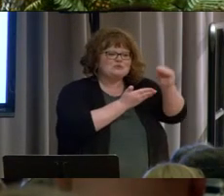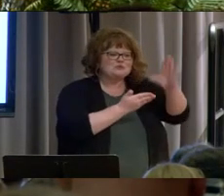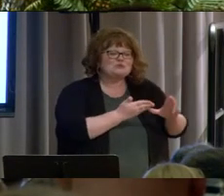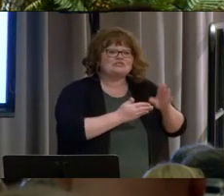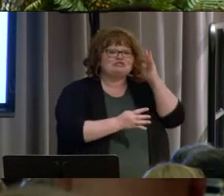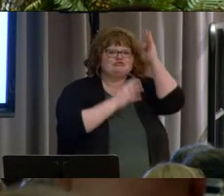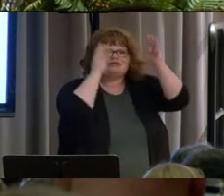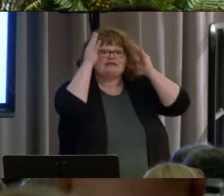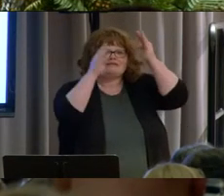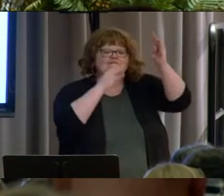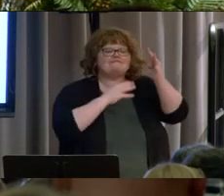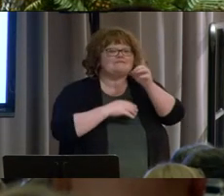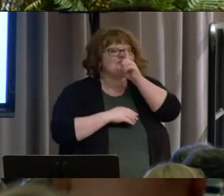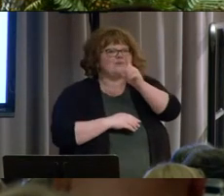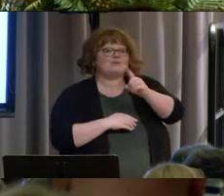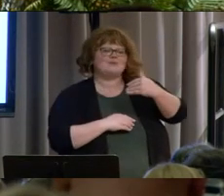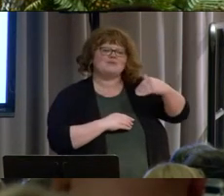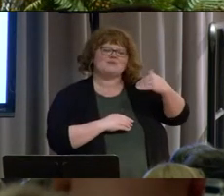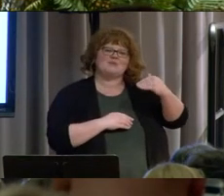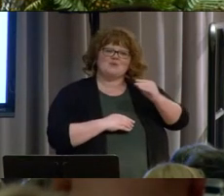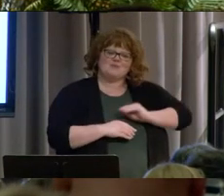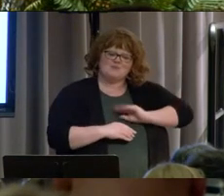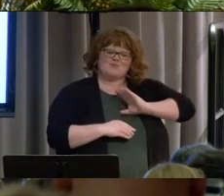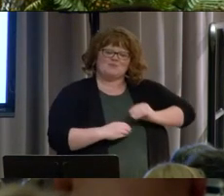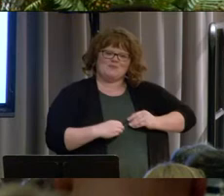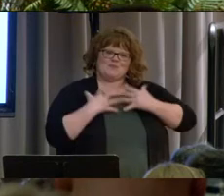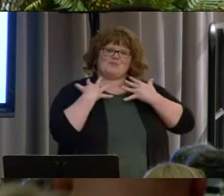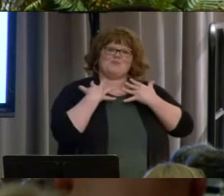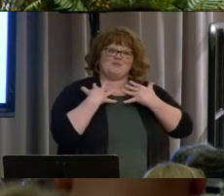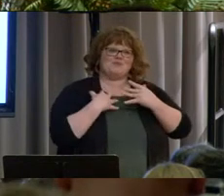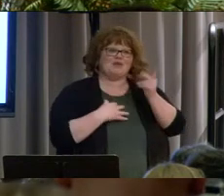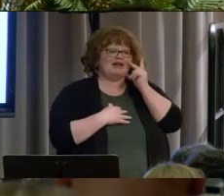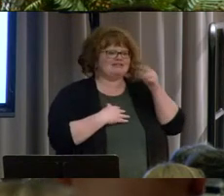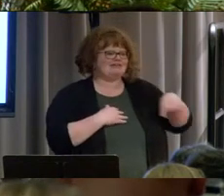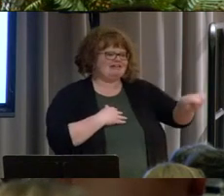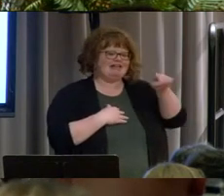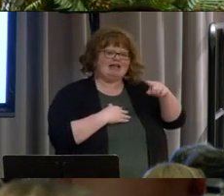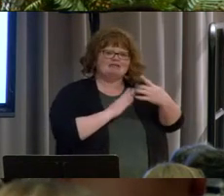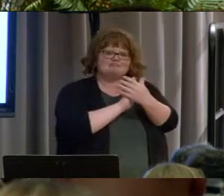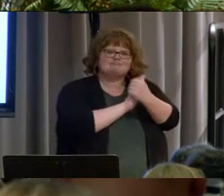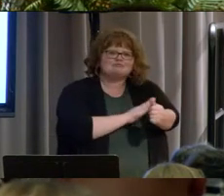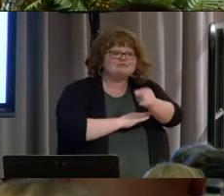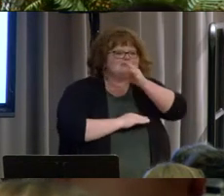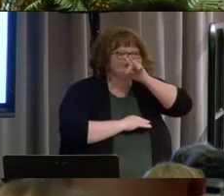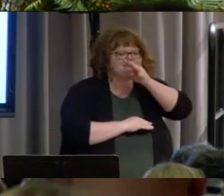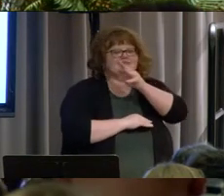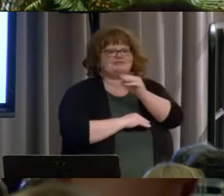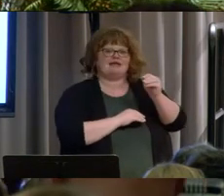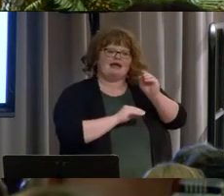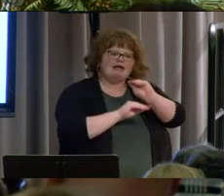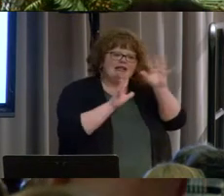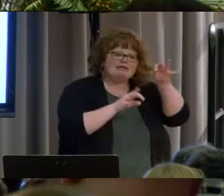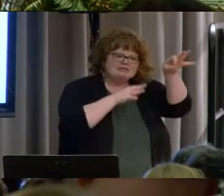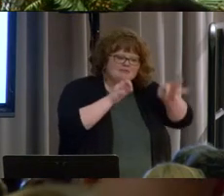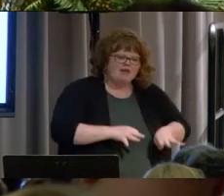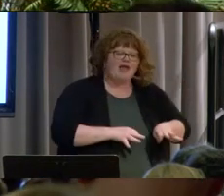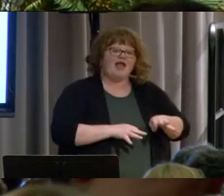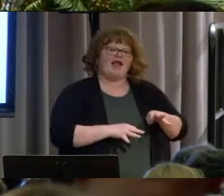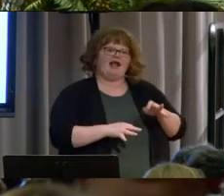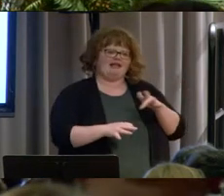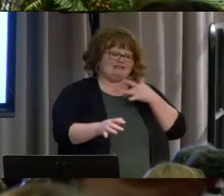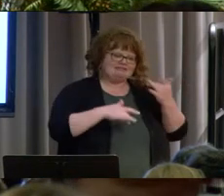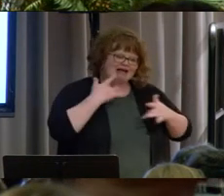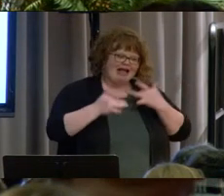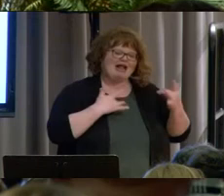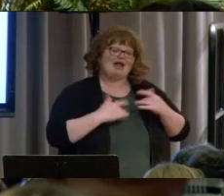now that gives me so much excitement. And they are so articulate and so excited about the future and very proud of who